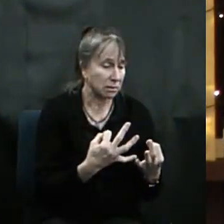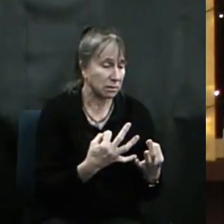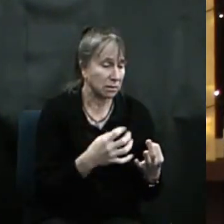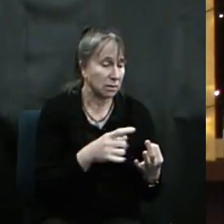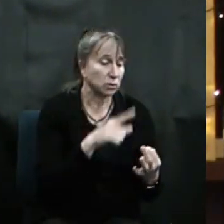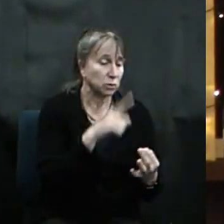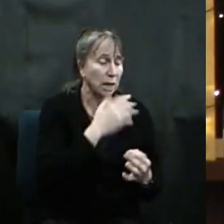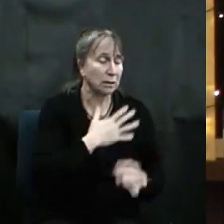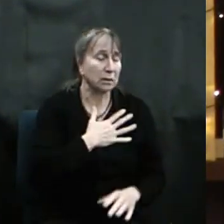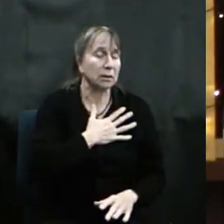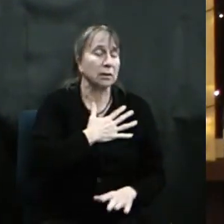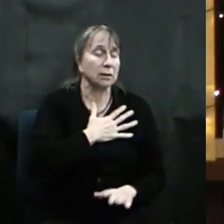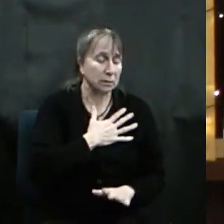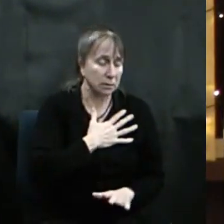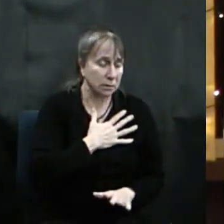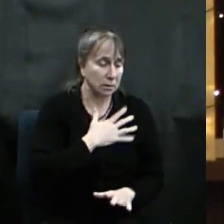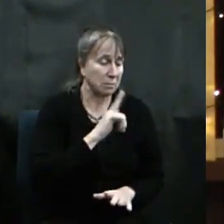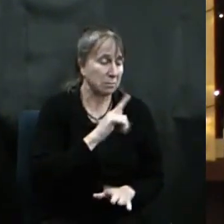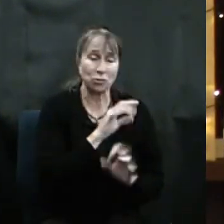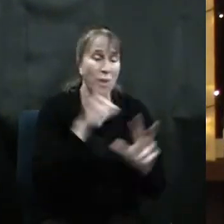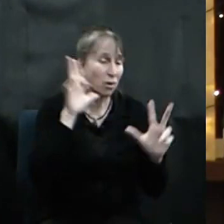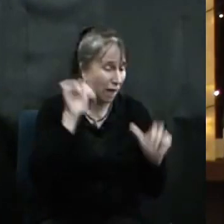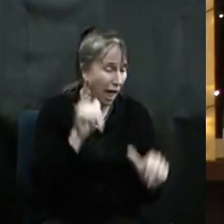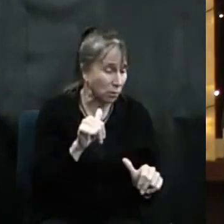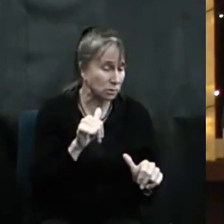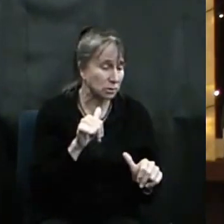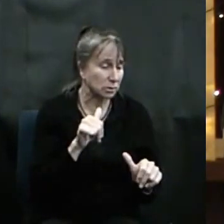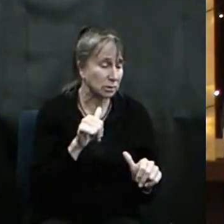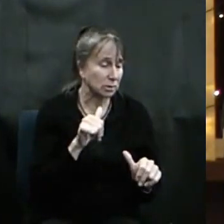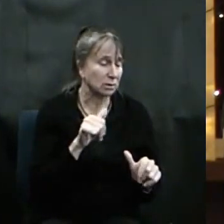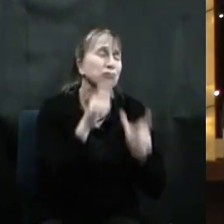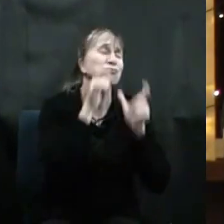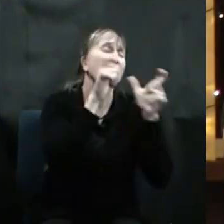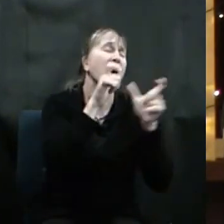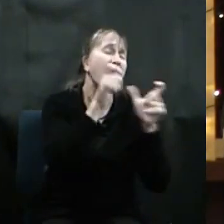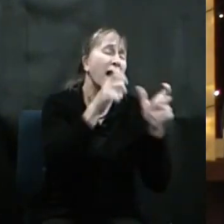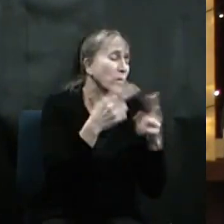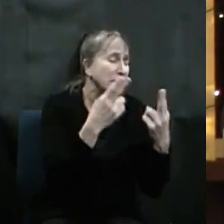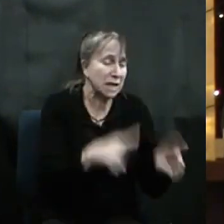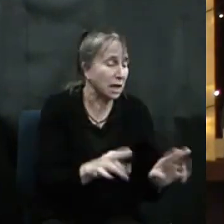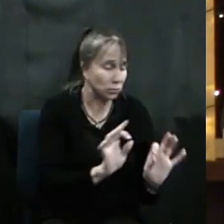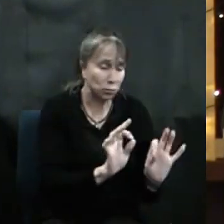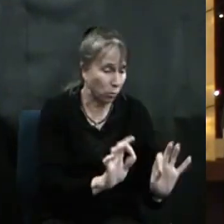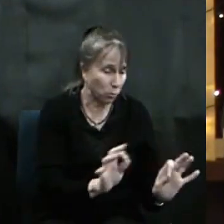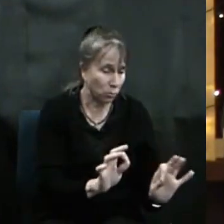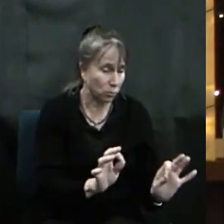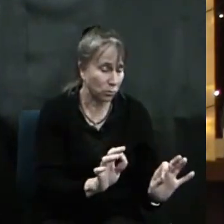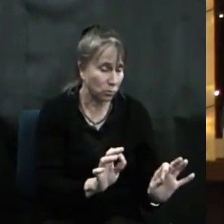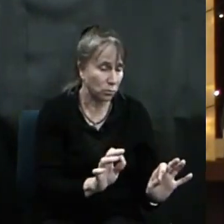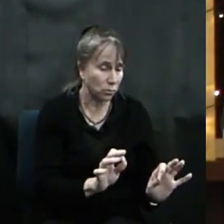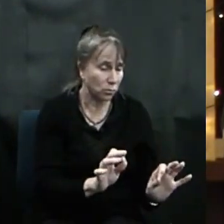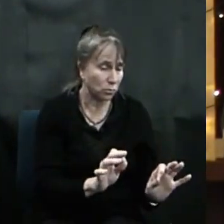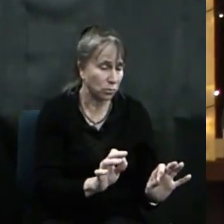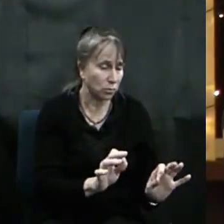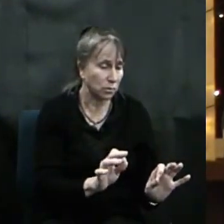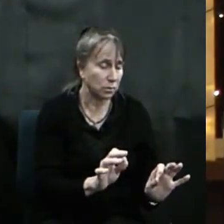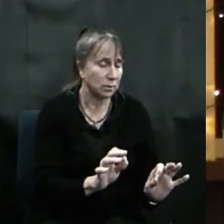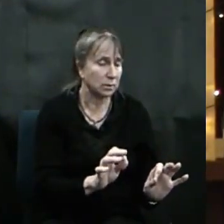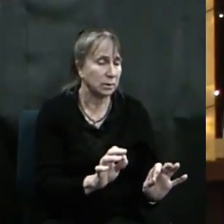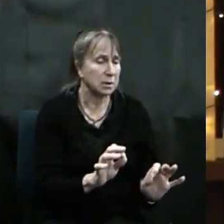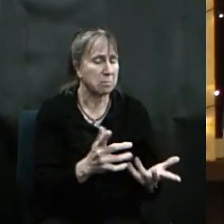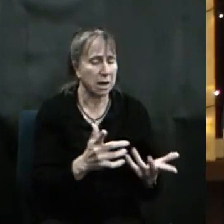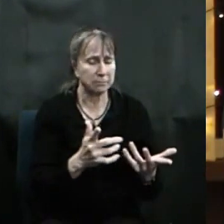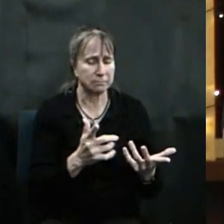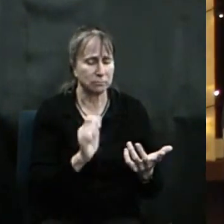aloud. Make no mourning for the dead. Bind on your turban and put your shoes on your